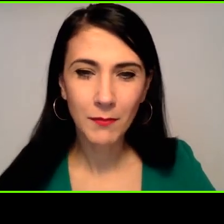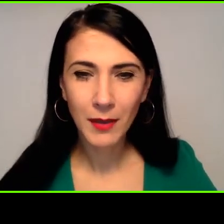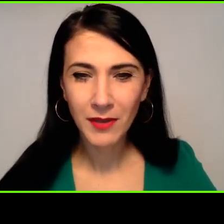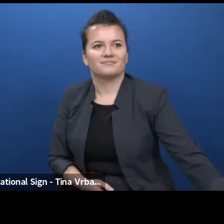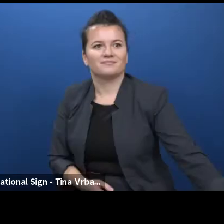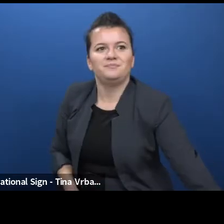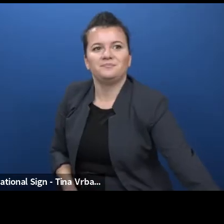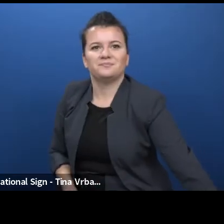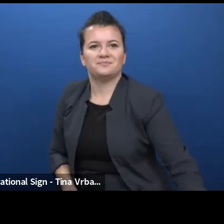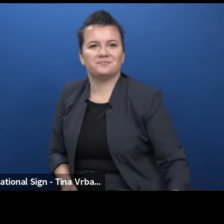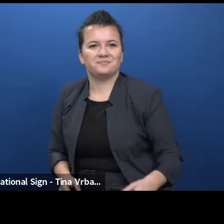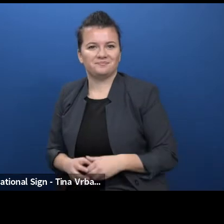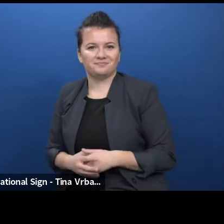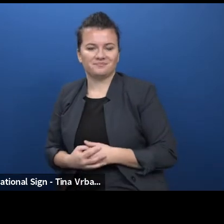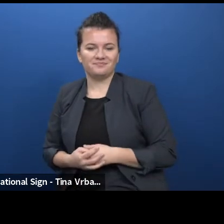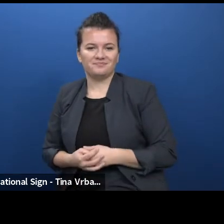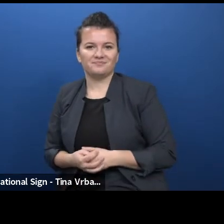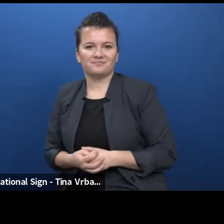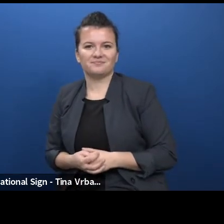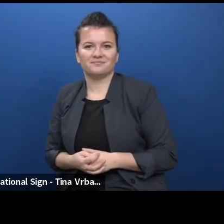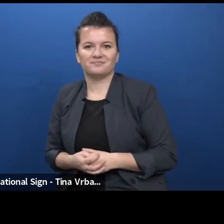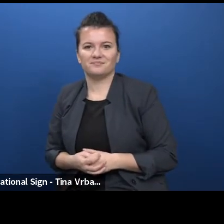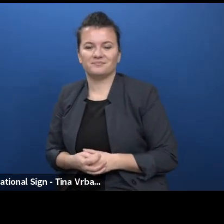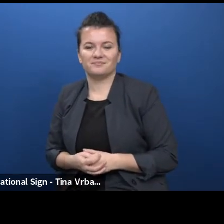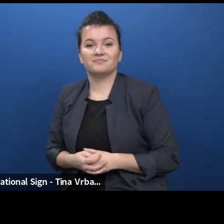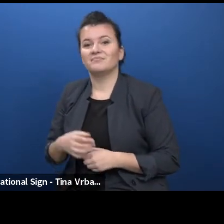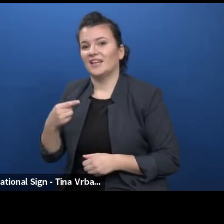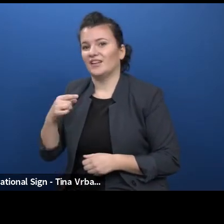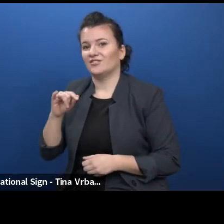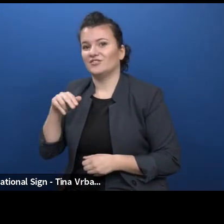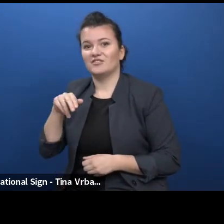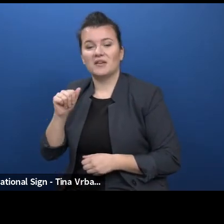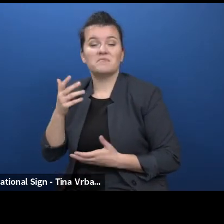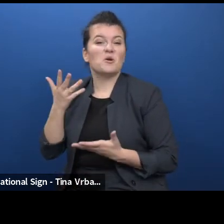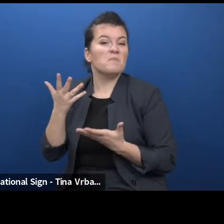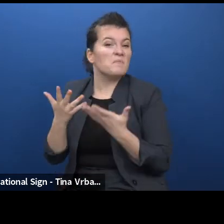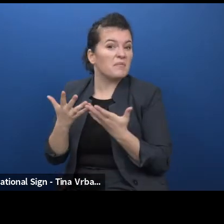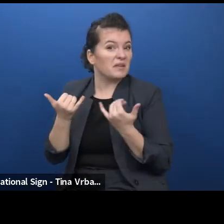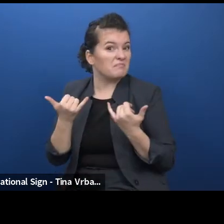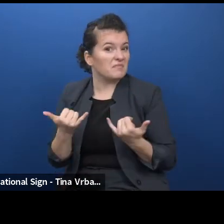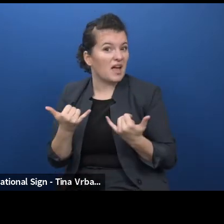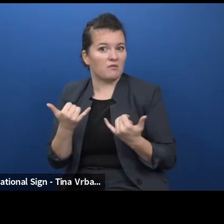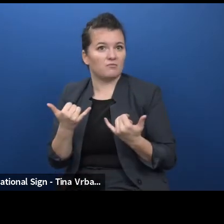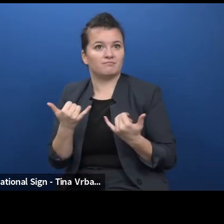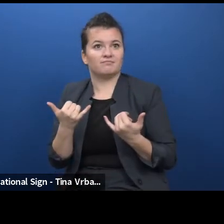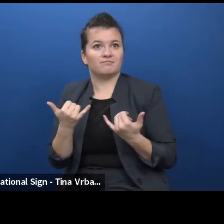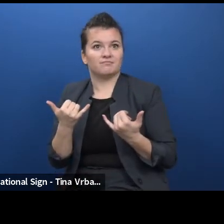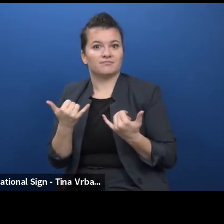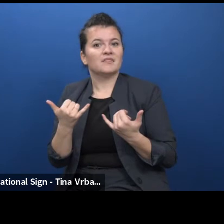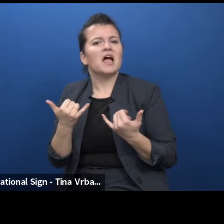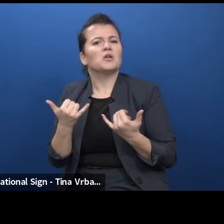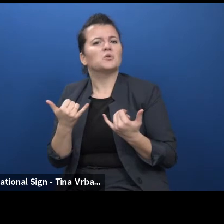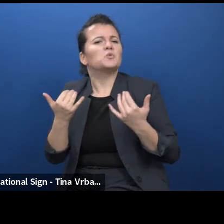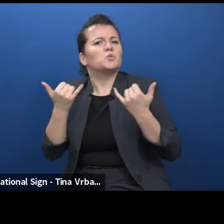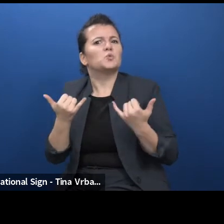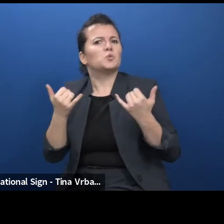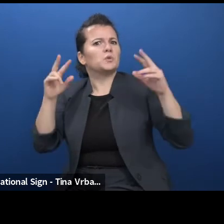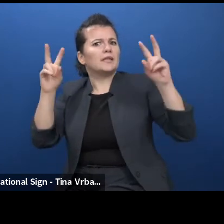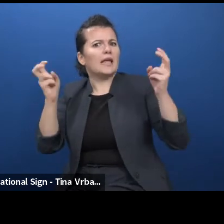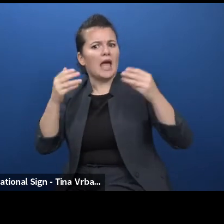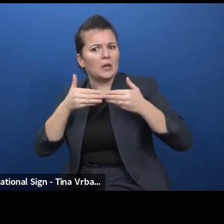Okay, maybe in the meantime, we can just say a few words about this day, which is entitled